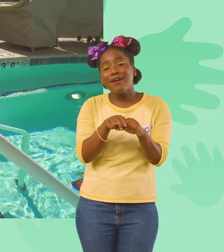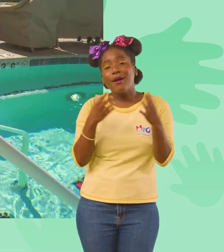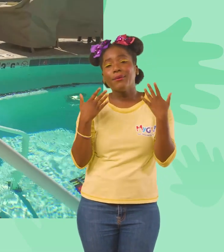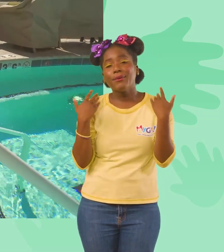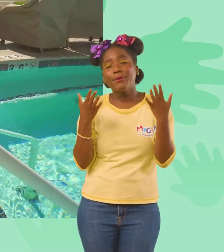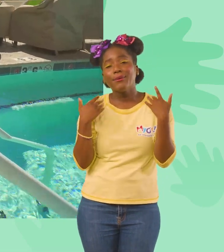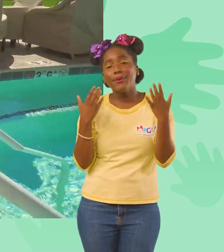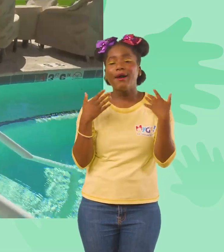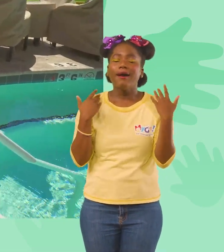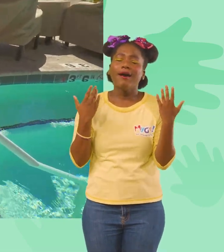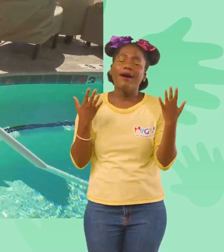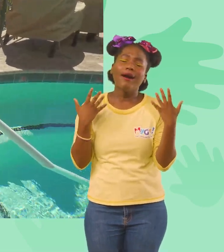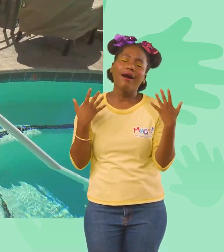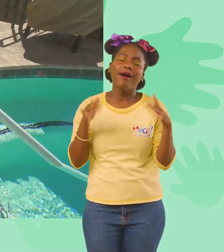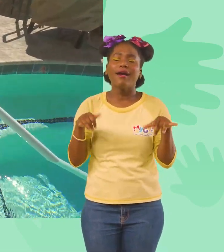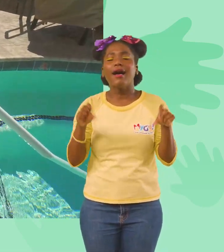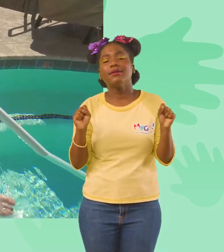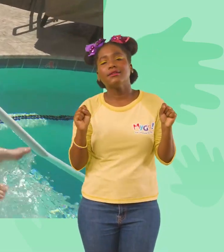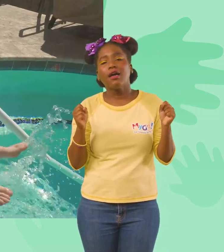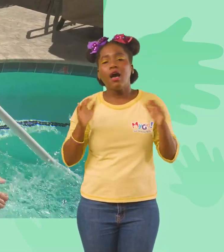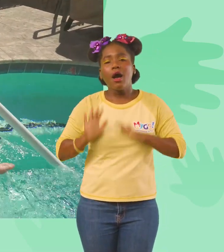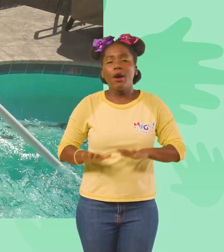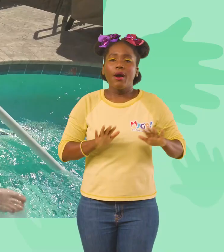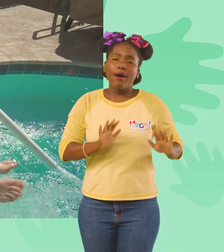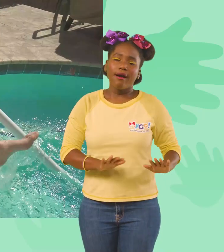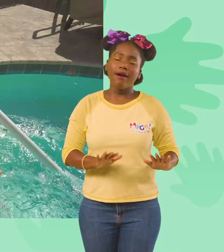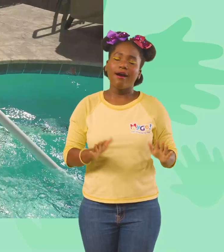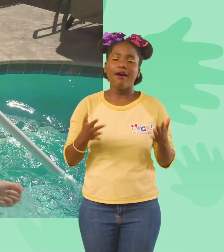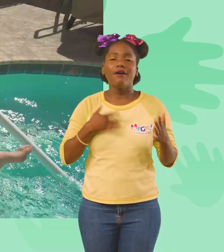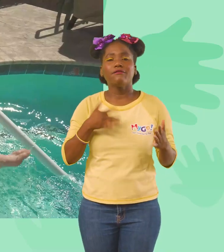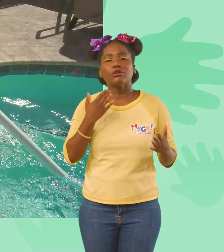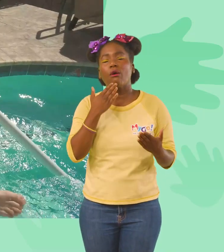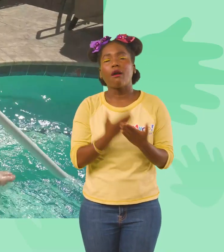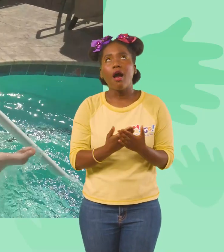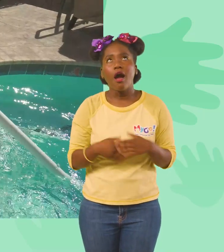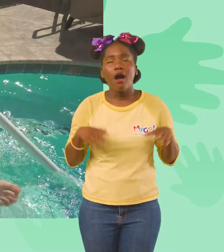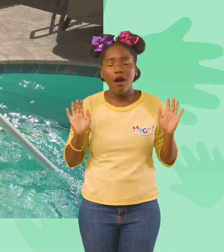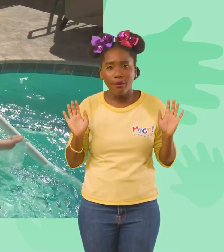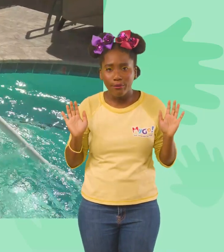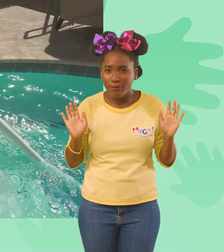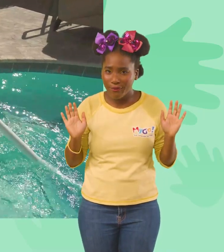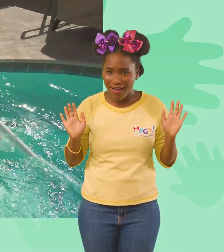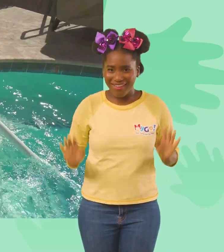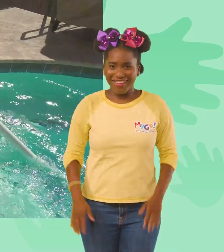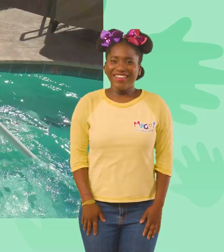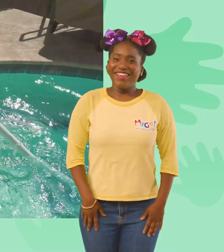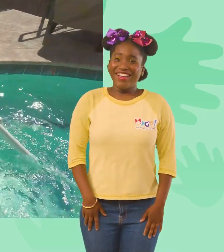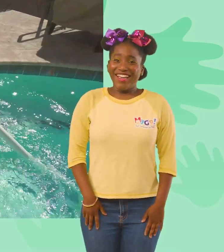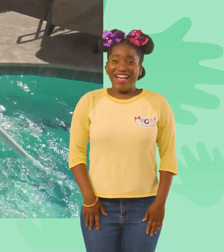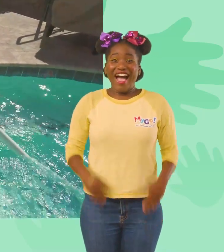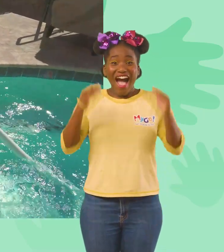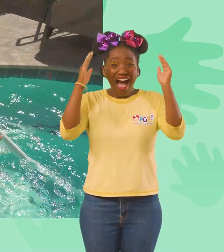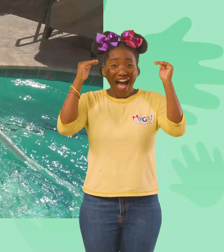Oh. Yes. Oh, yeah, this feels so good. Oh, I